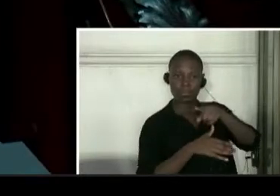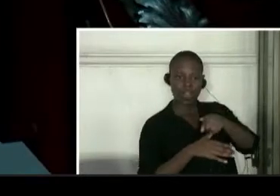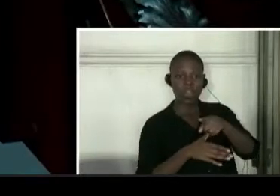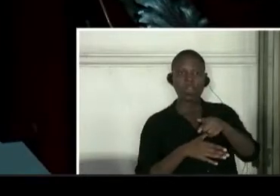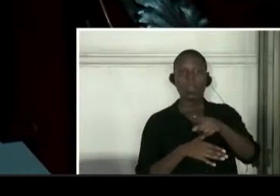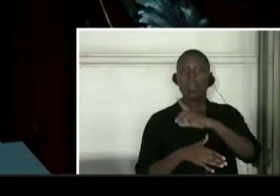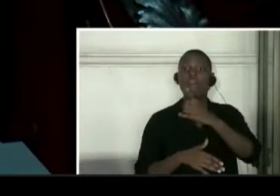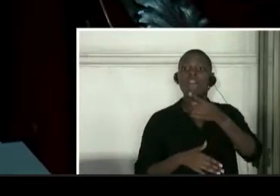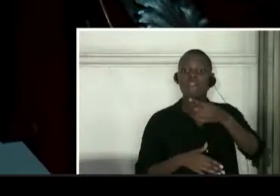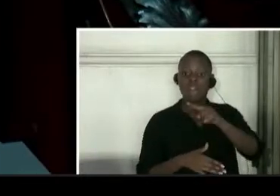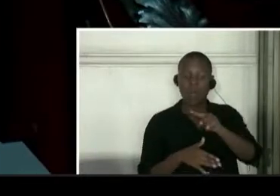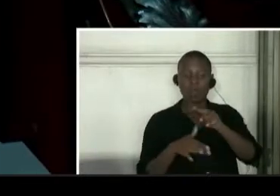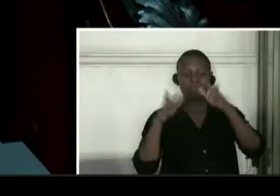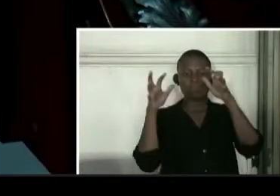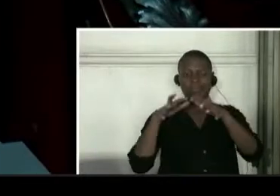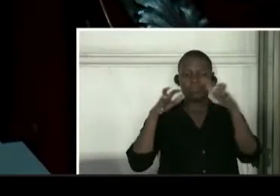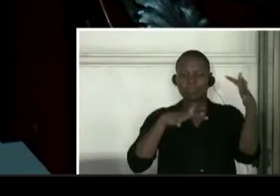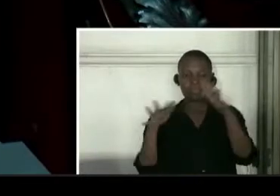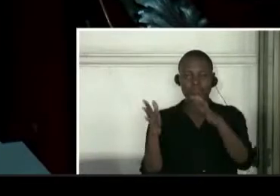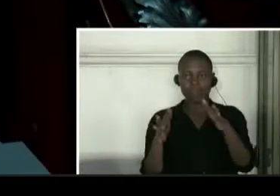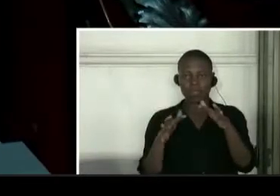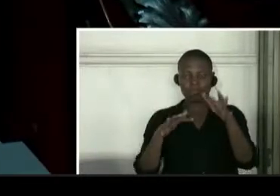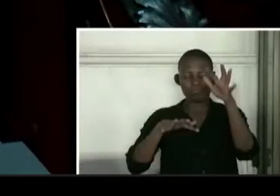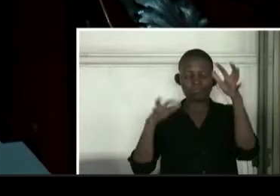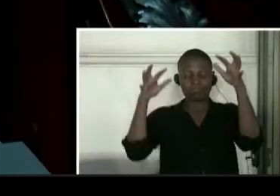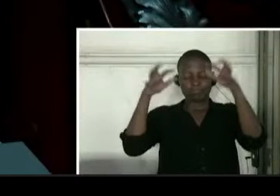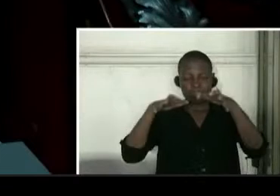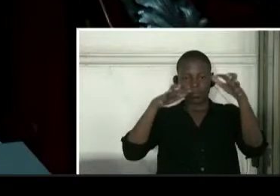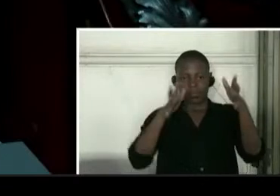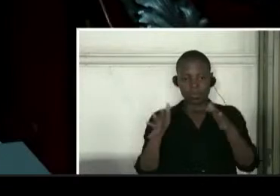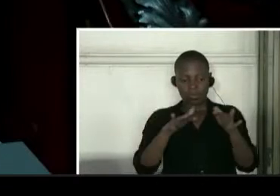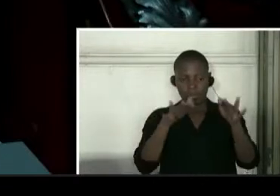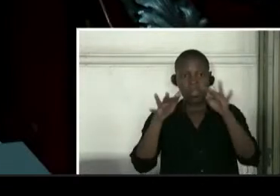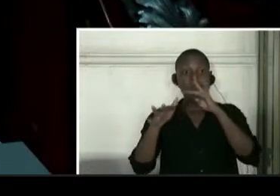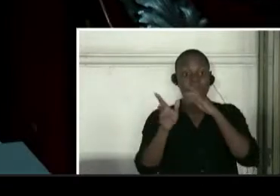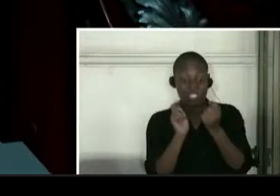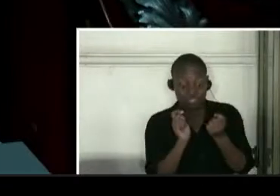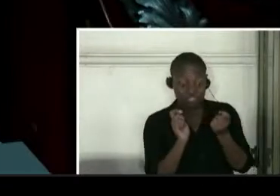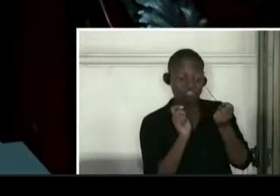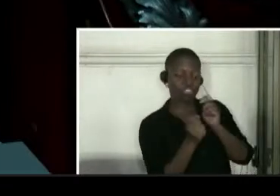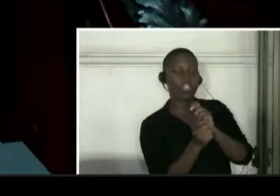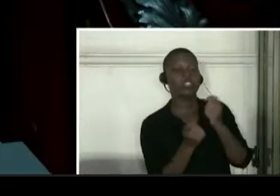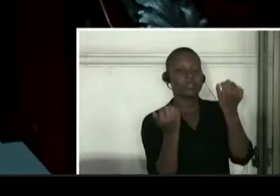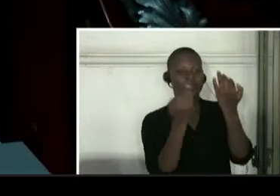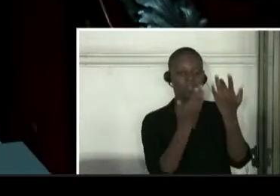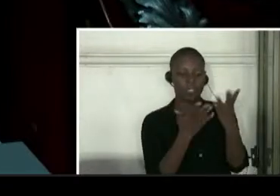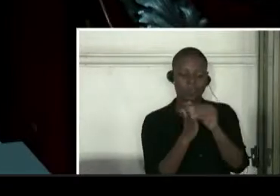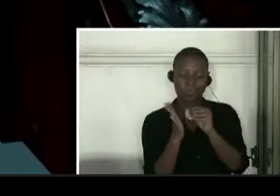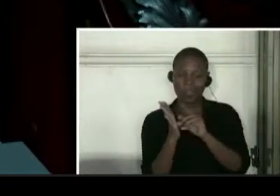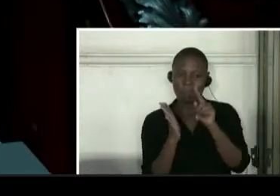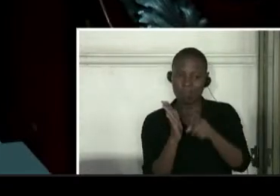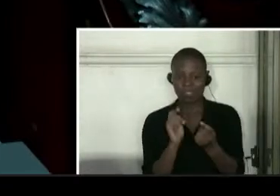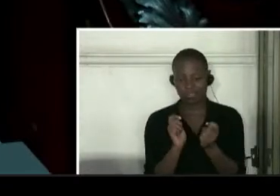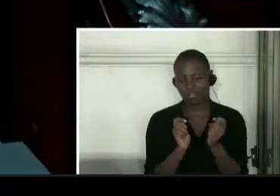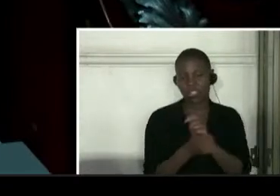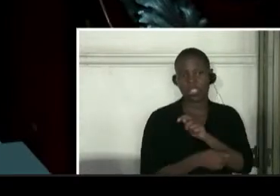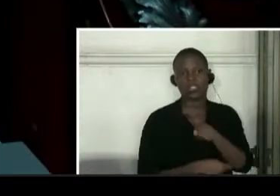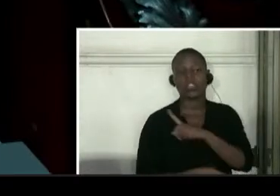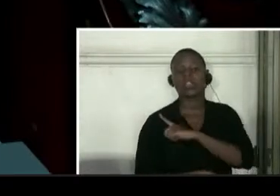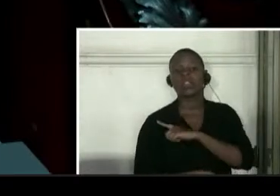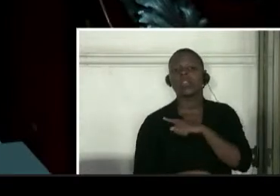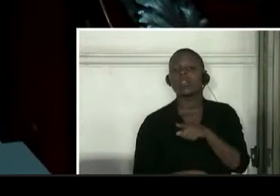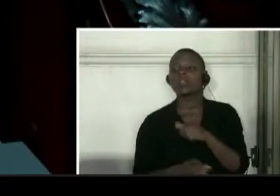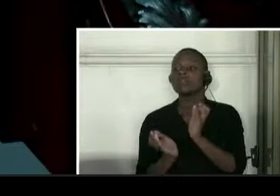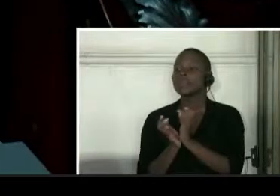also changes on the budget. The committee convened another meeting after being advised by Treasury that